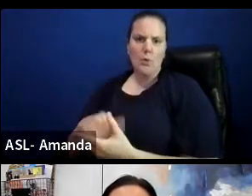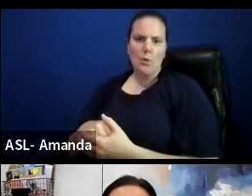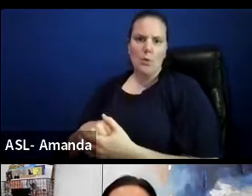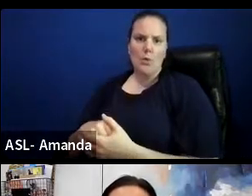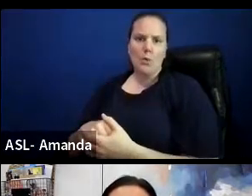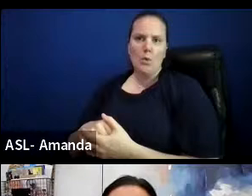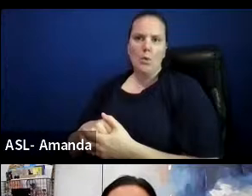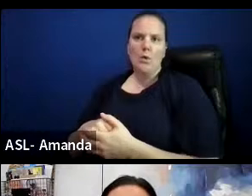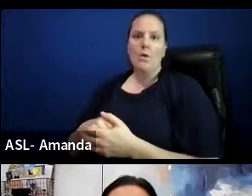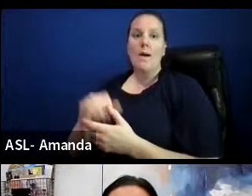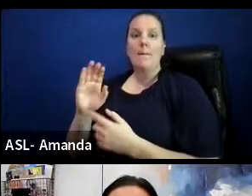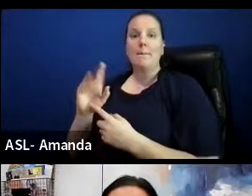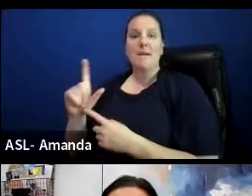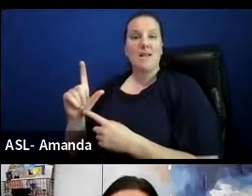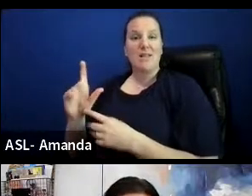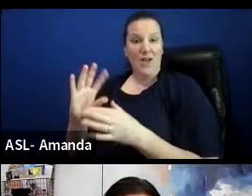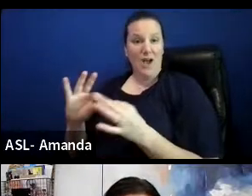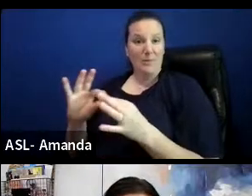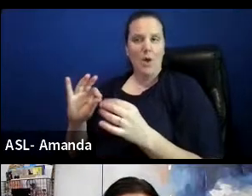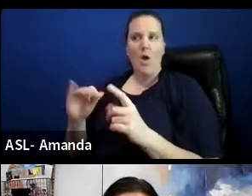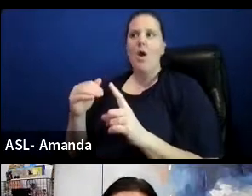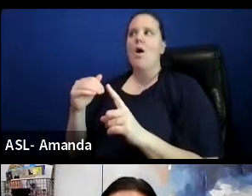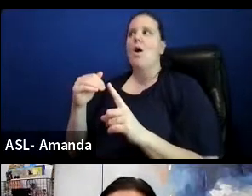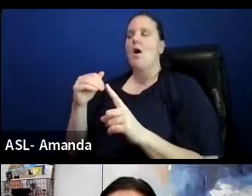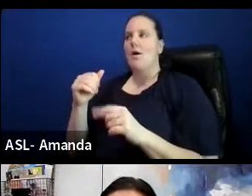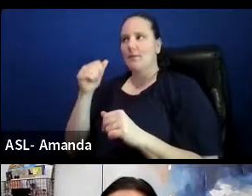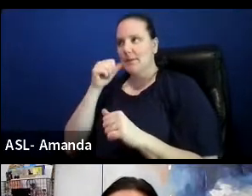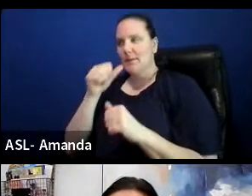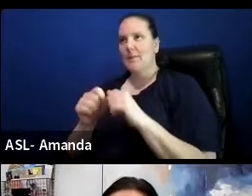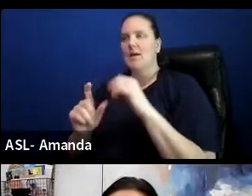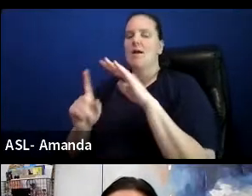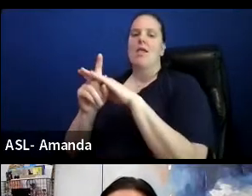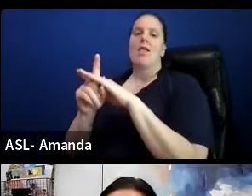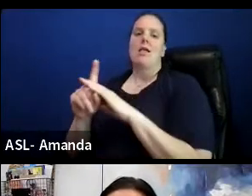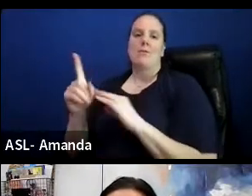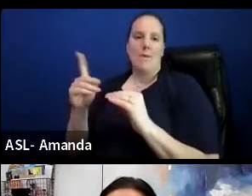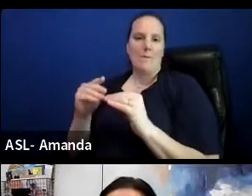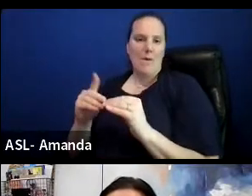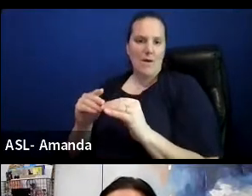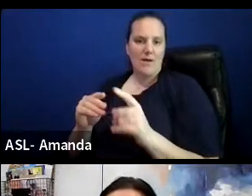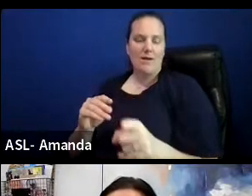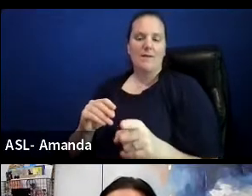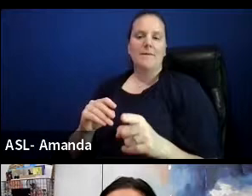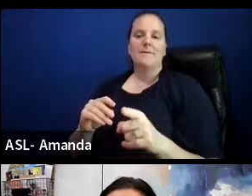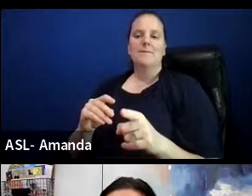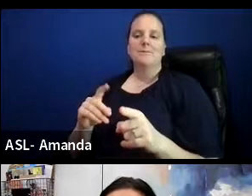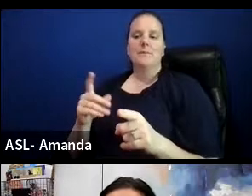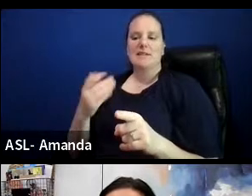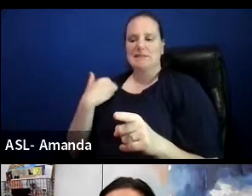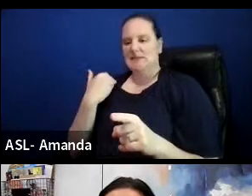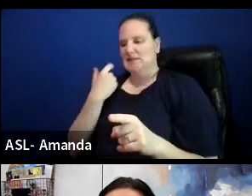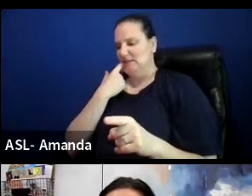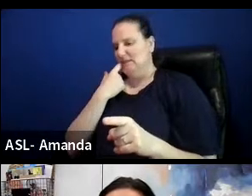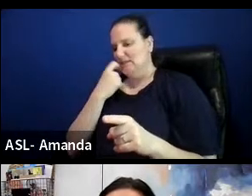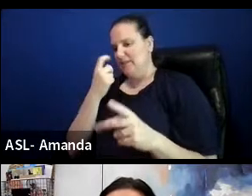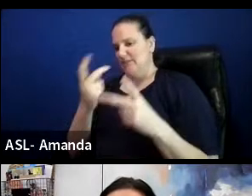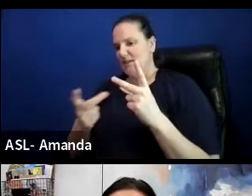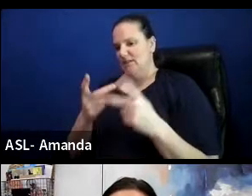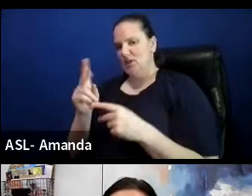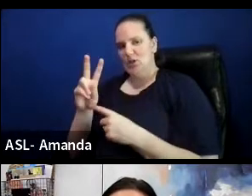But with Bill's comment, that reminds me of one other thing. We recently had a visit from the